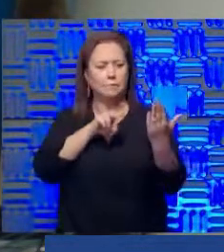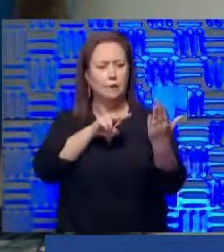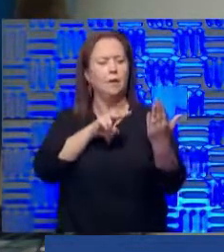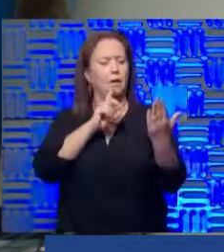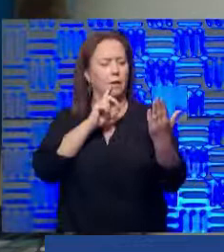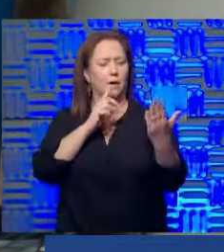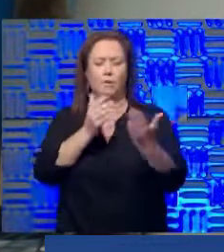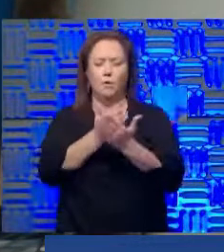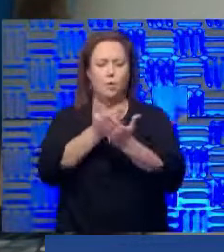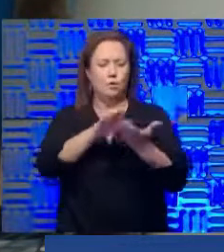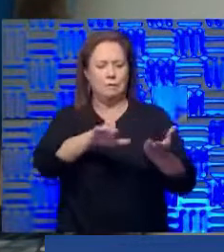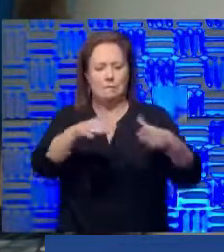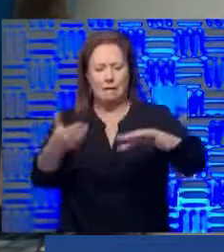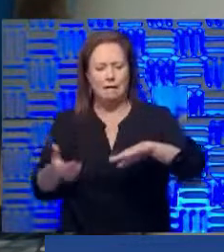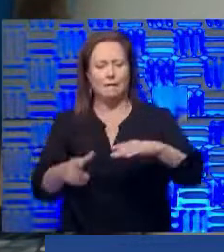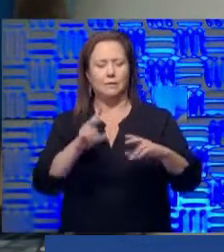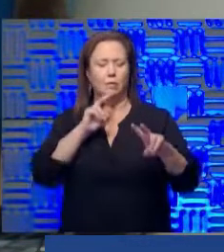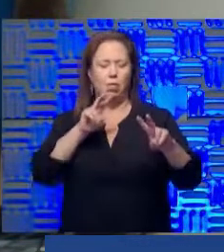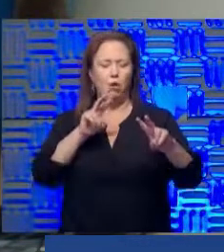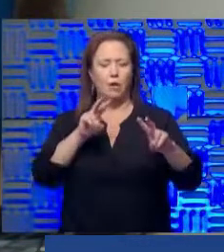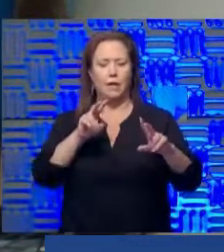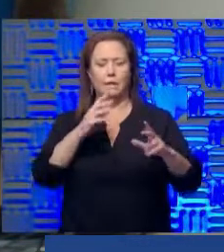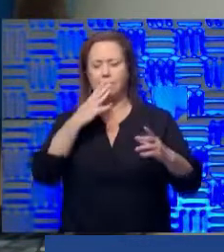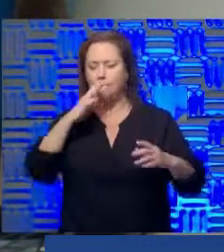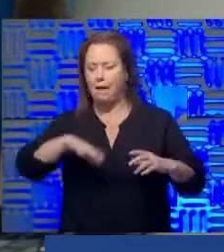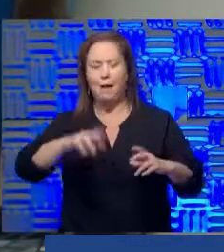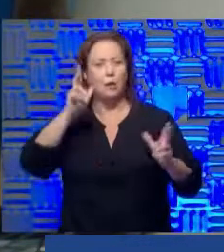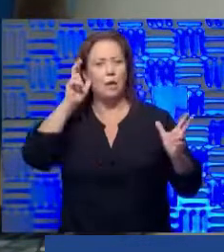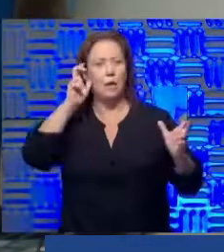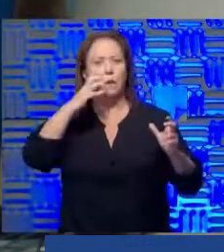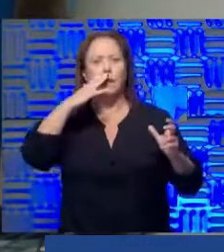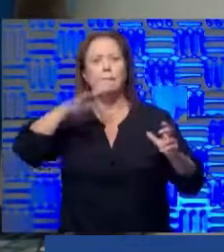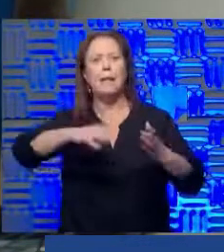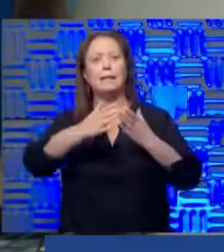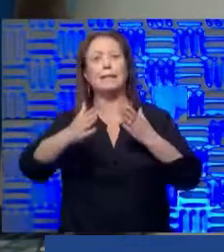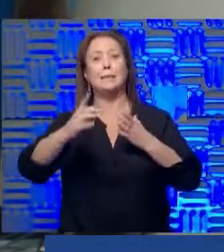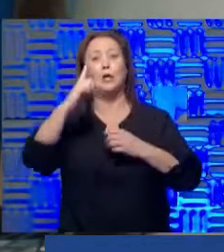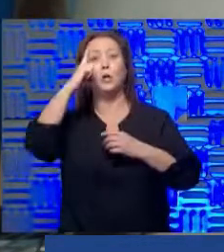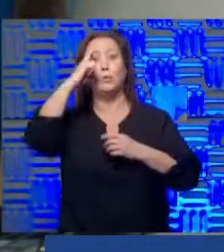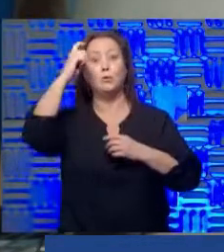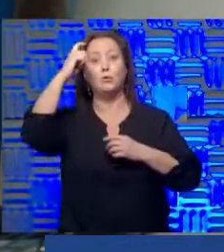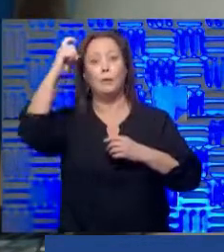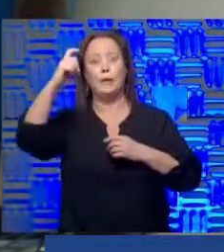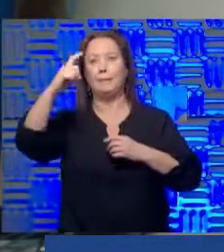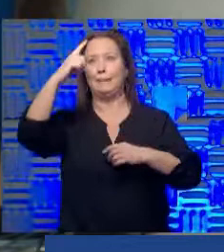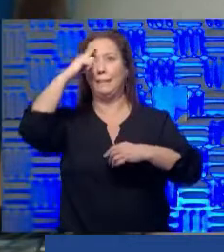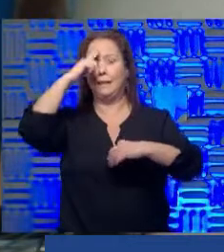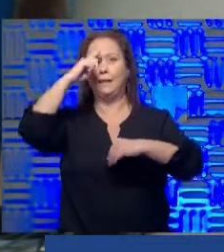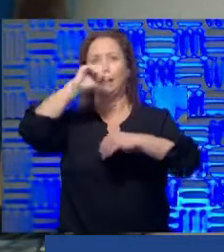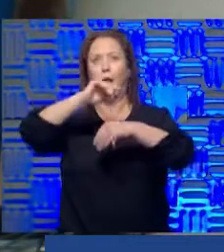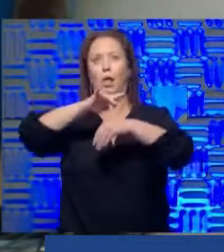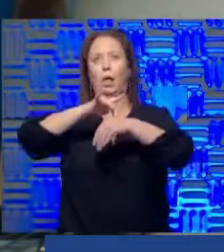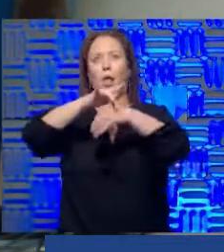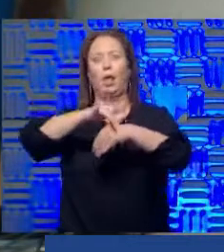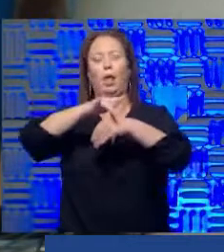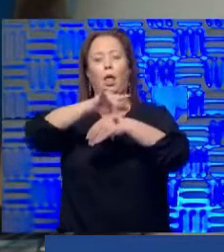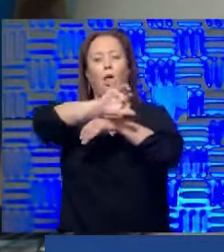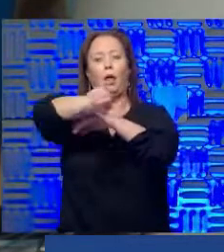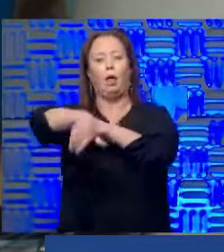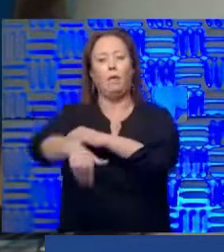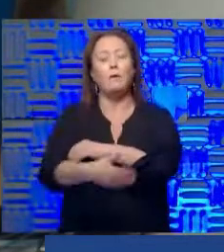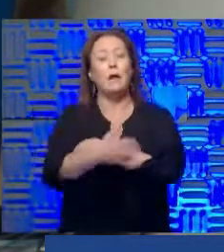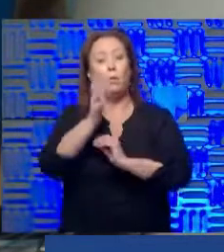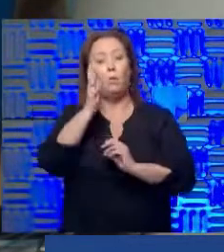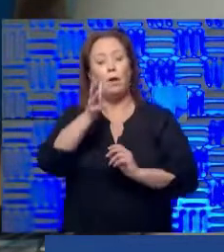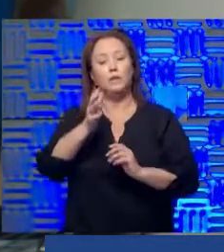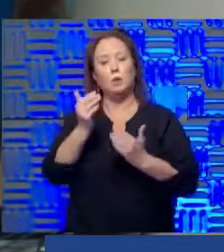the new deaths, if you hear about the bad things, that's what you're going to dream about and think about at night. So one thing we can do